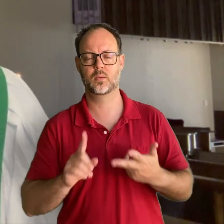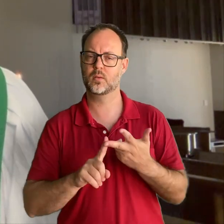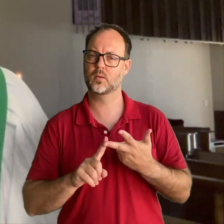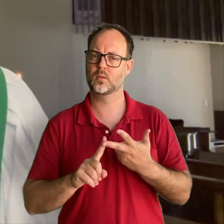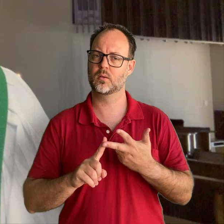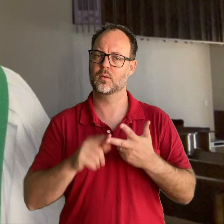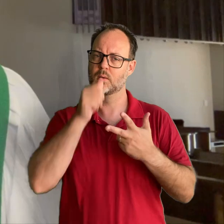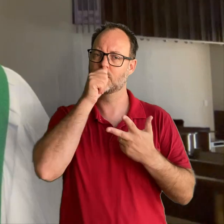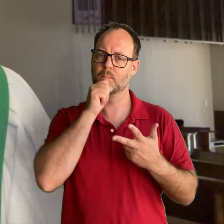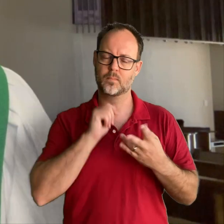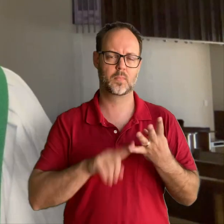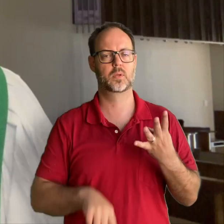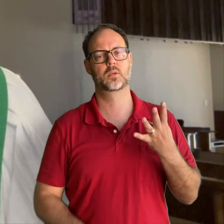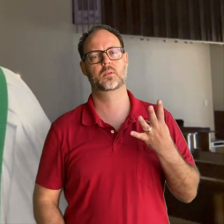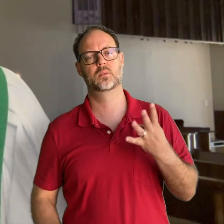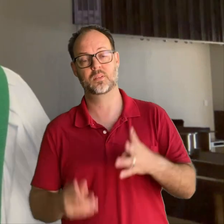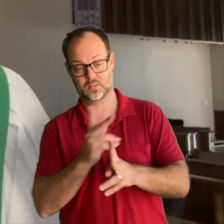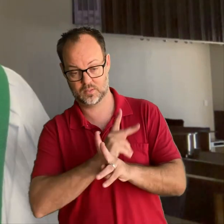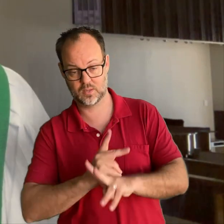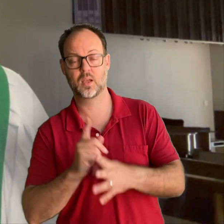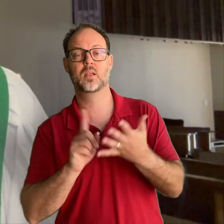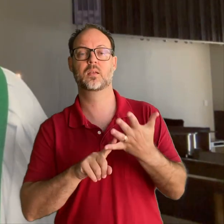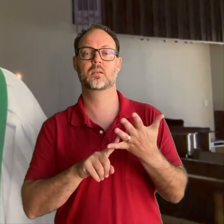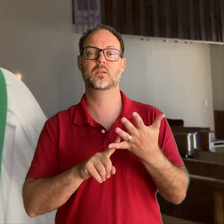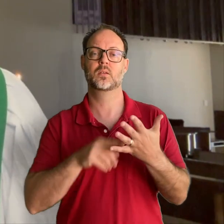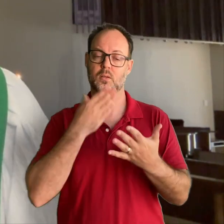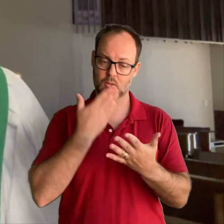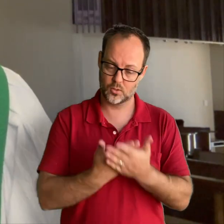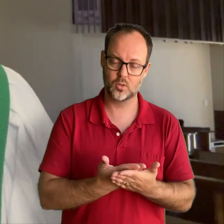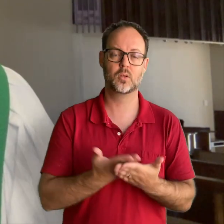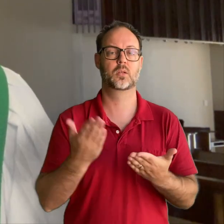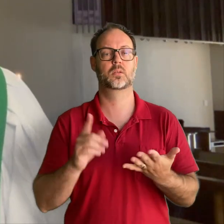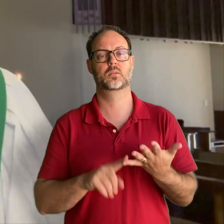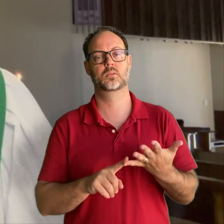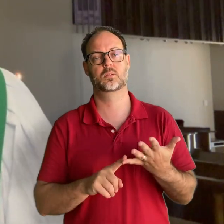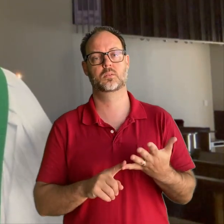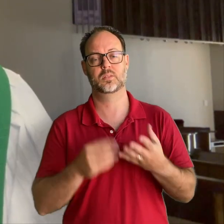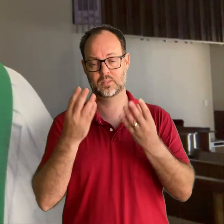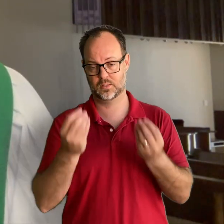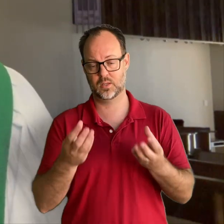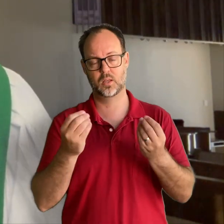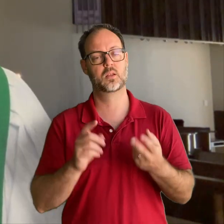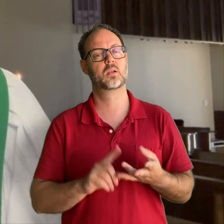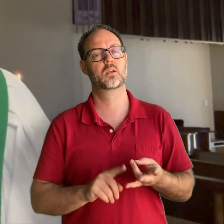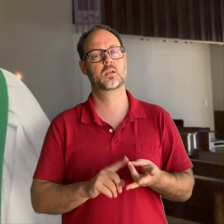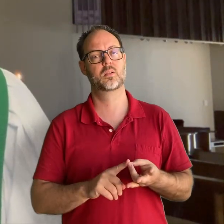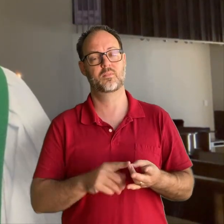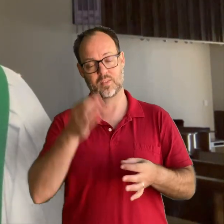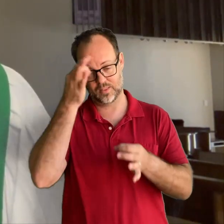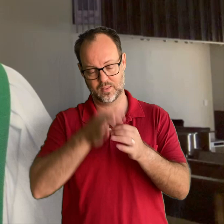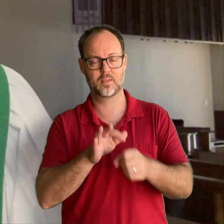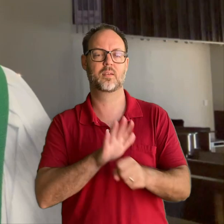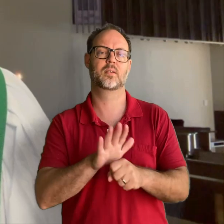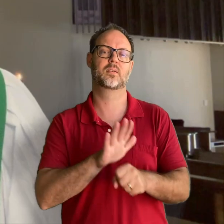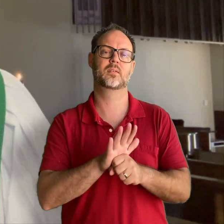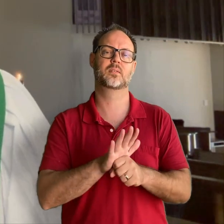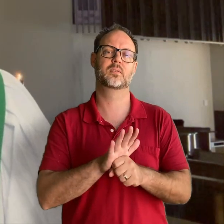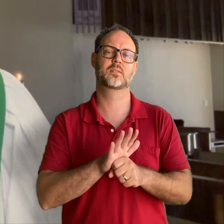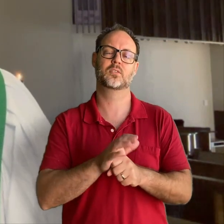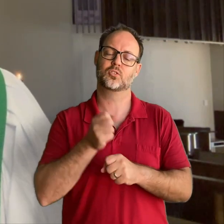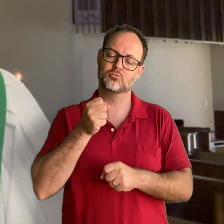peace, patience, kindness, goodness, gentleness,